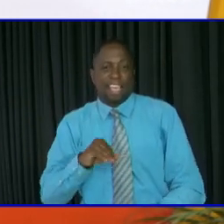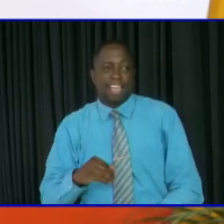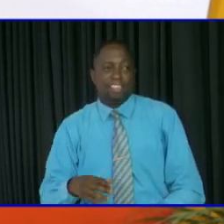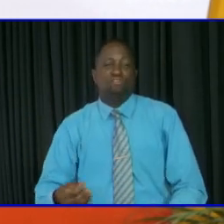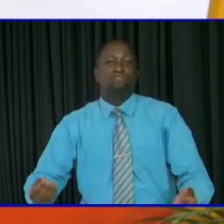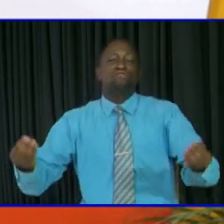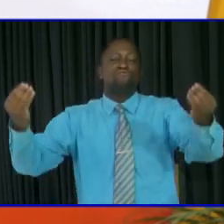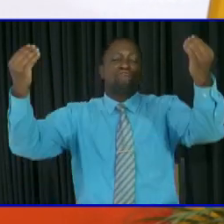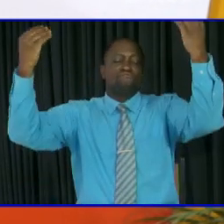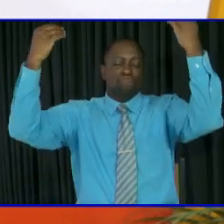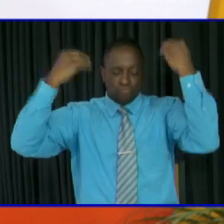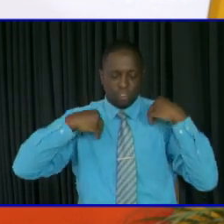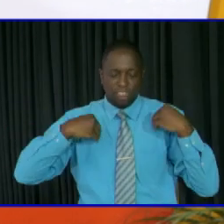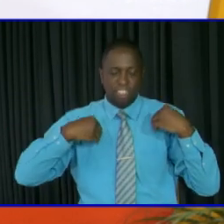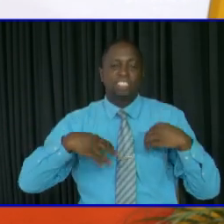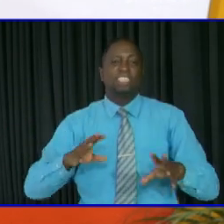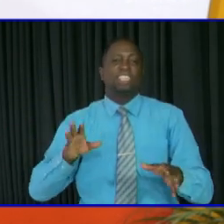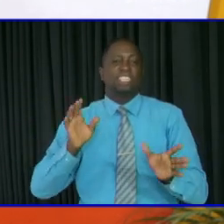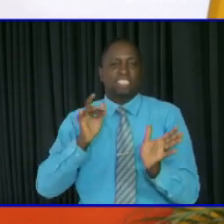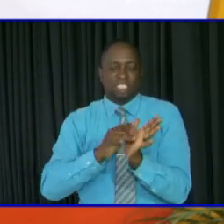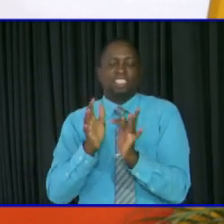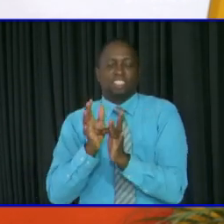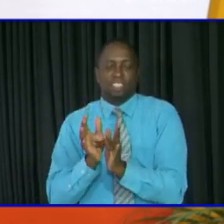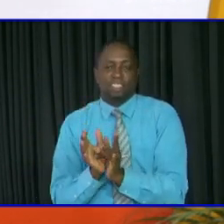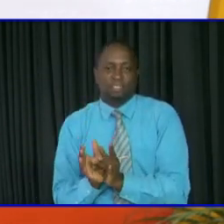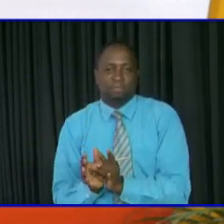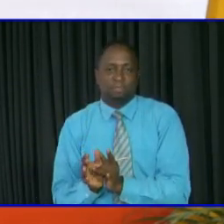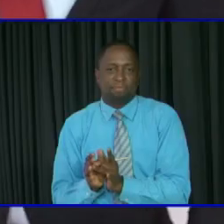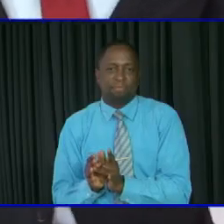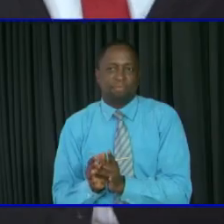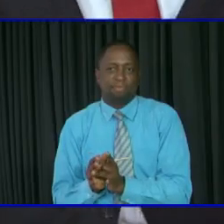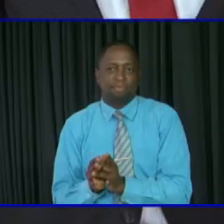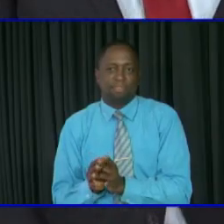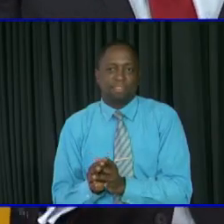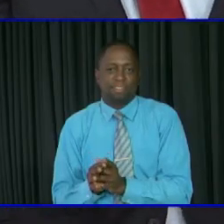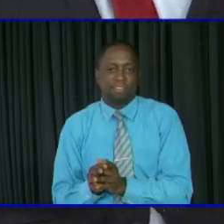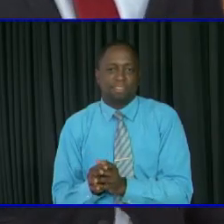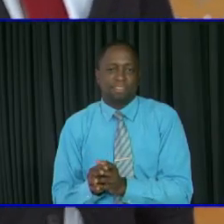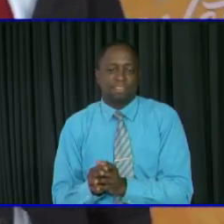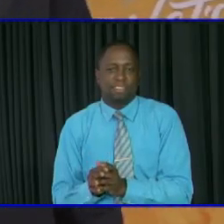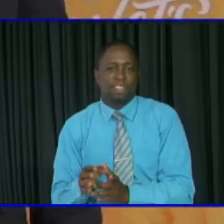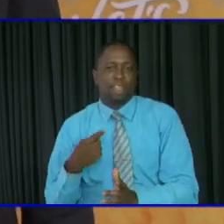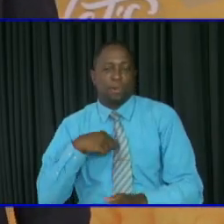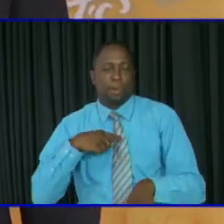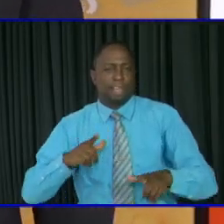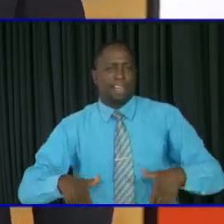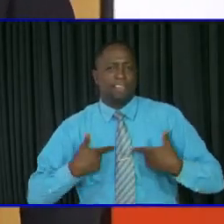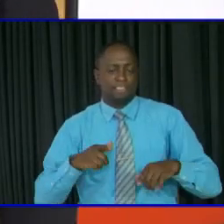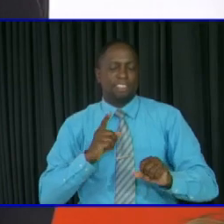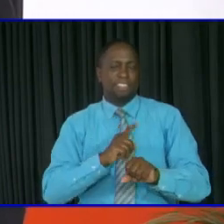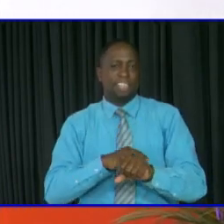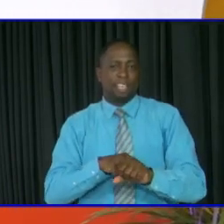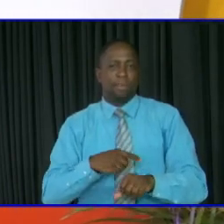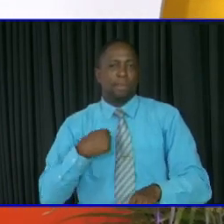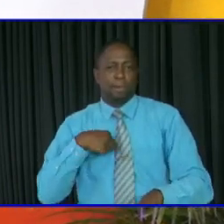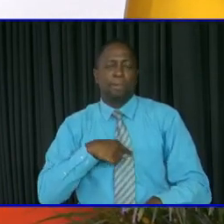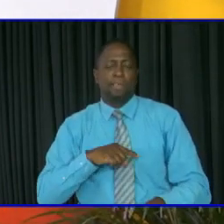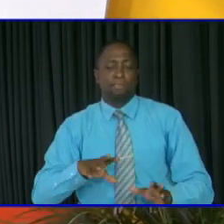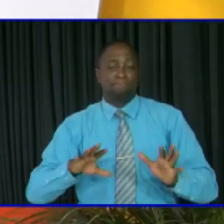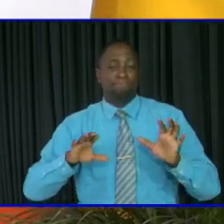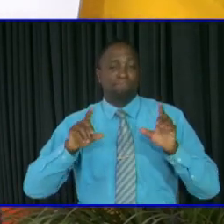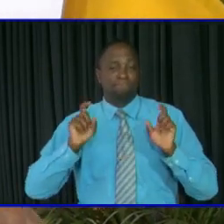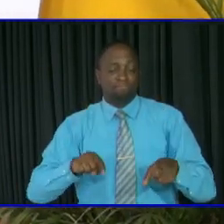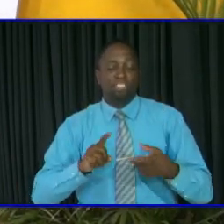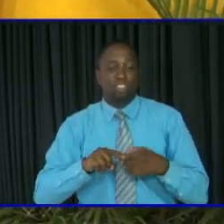not provision for the flesh to fulfill the lust thereof. We're living at a time when we must cast off the works